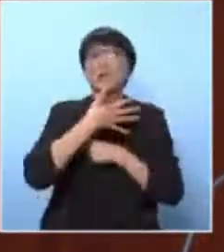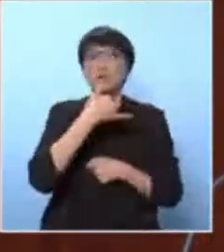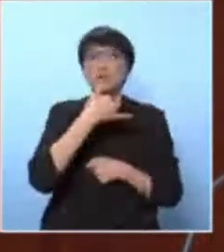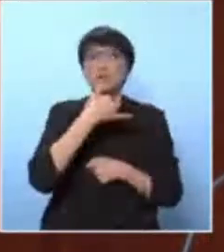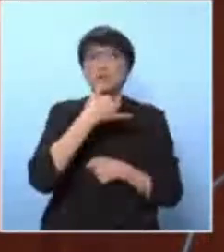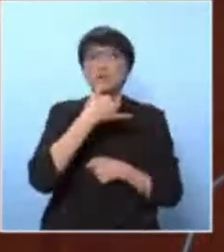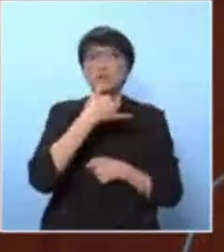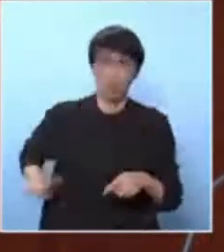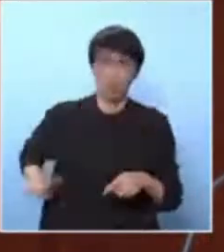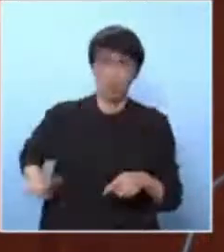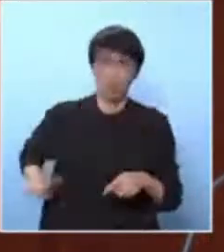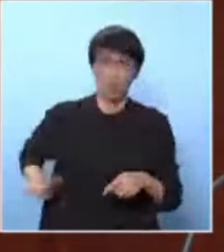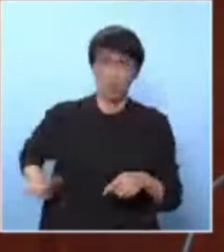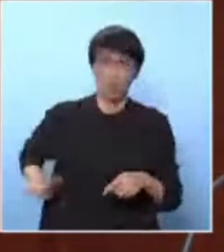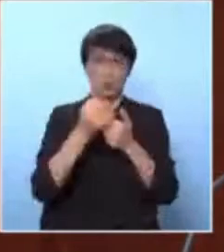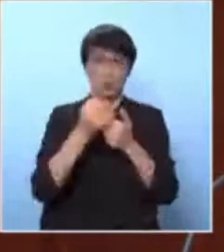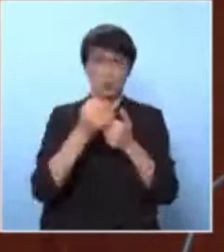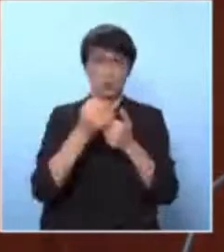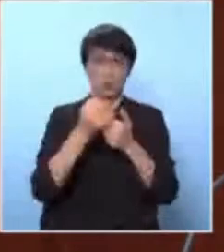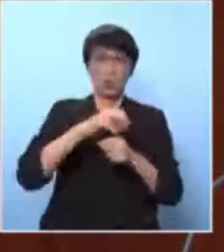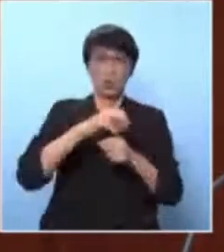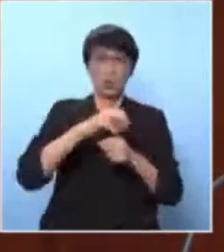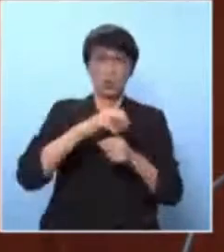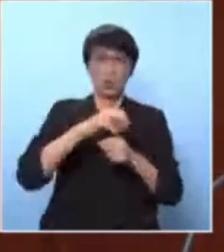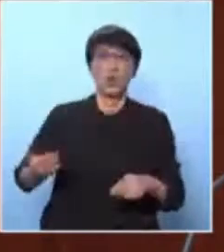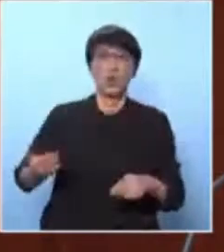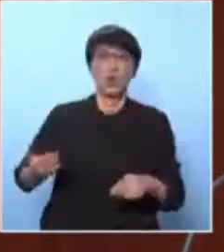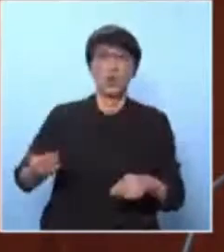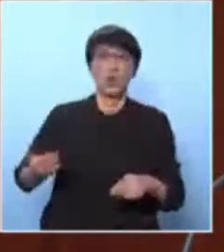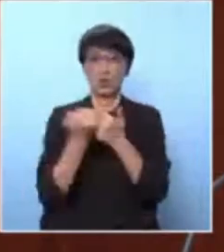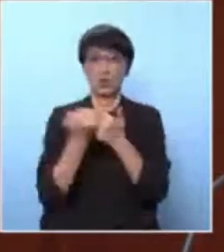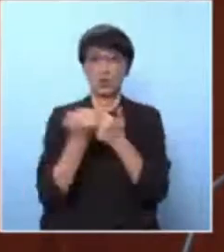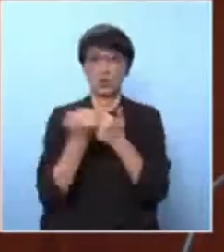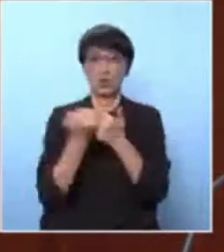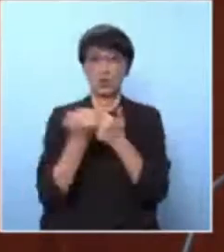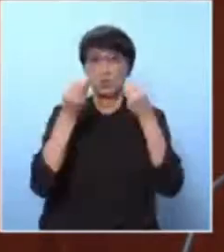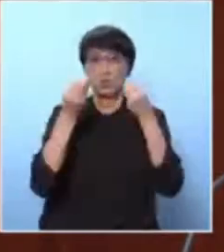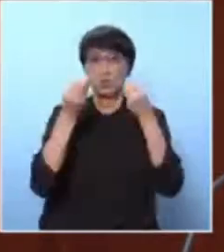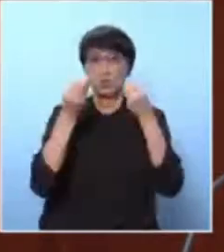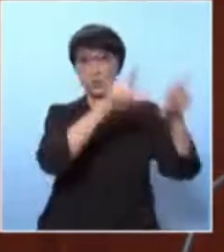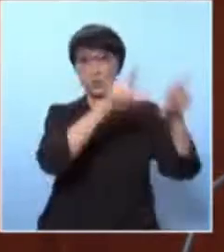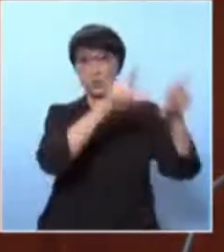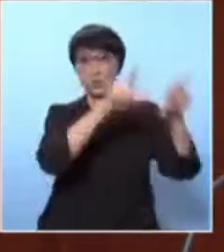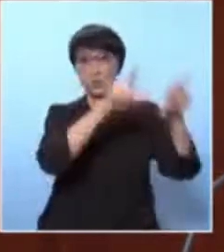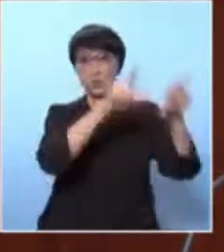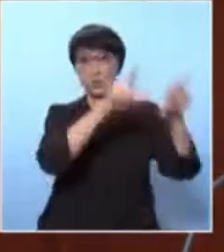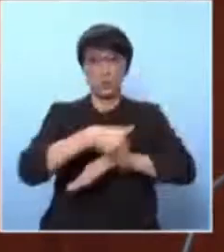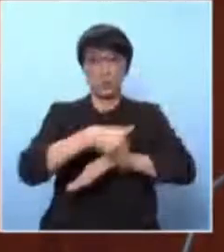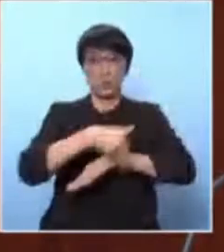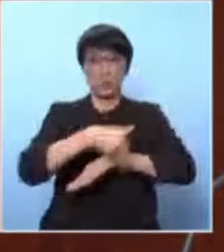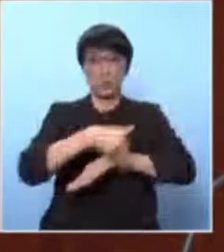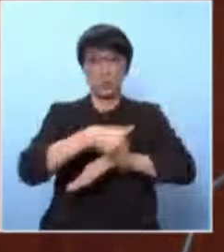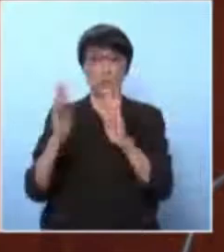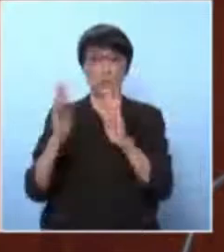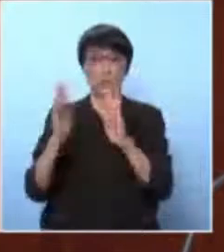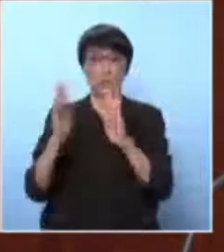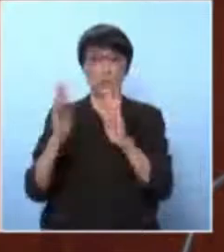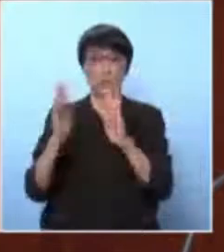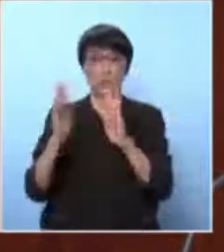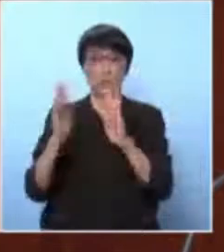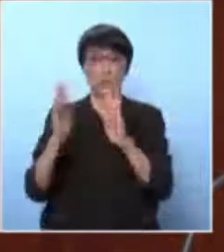2023-24 school year, and increasing the number of schools that provide school-based life planning services for NCS